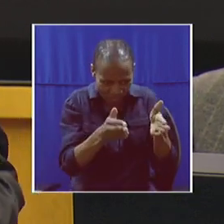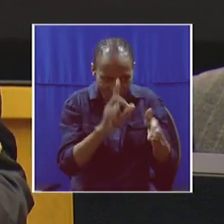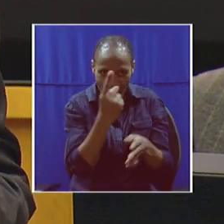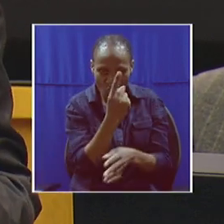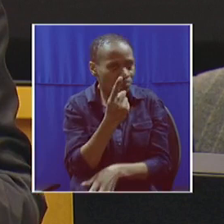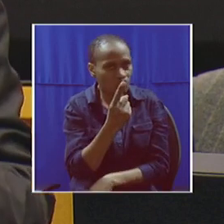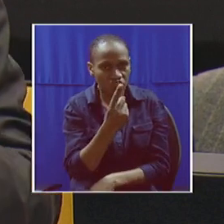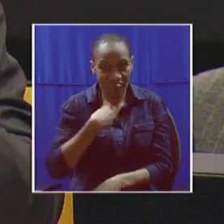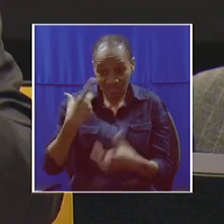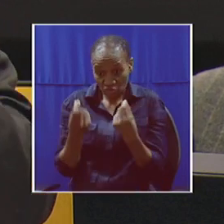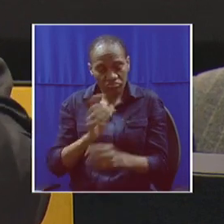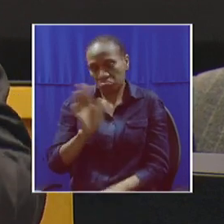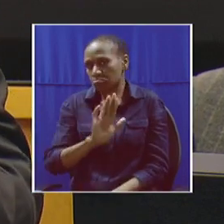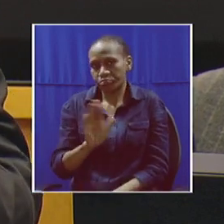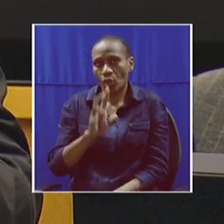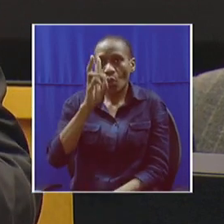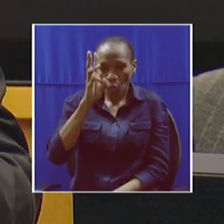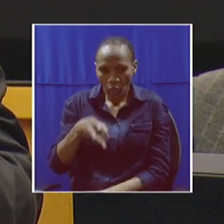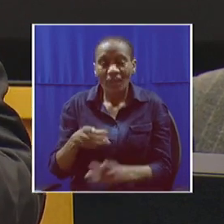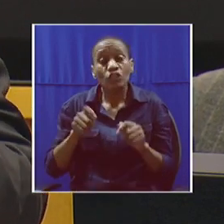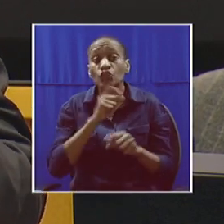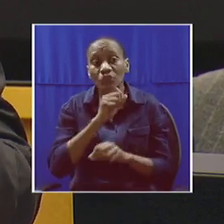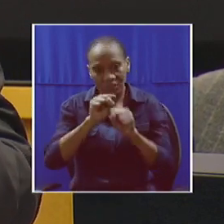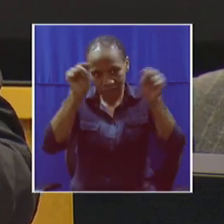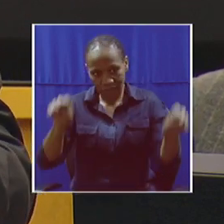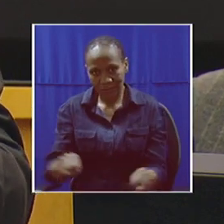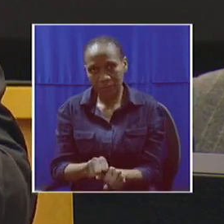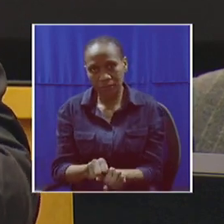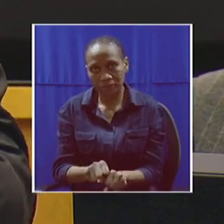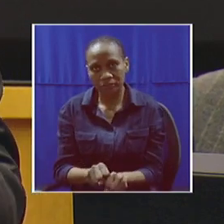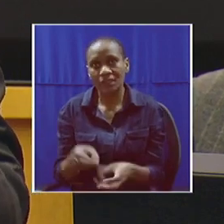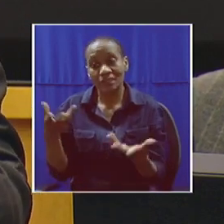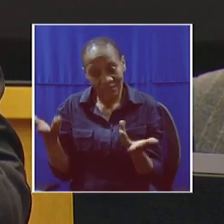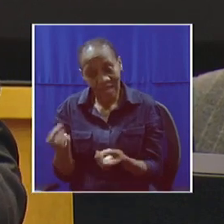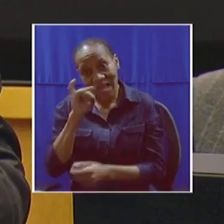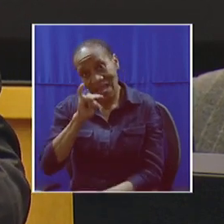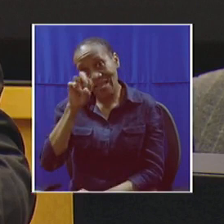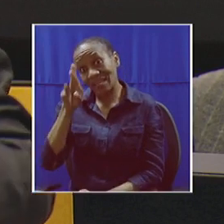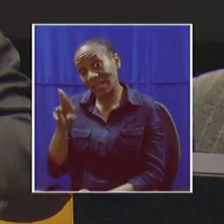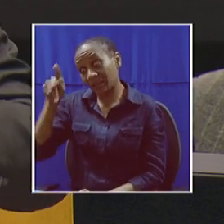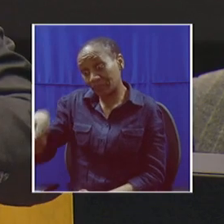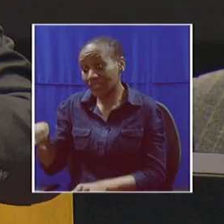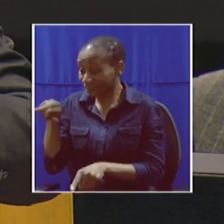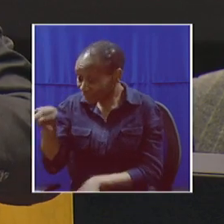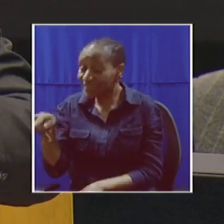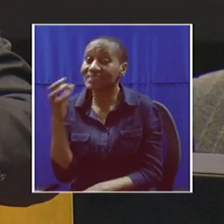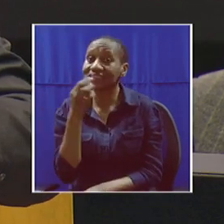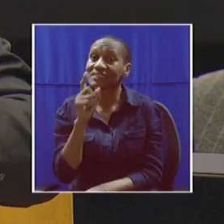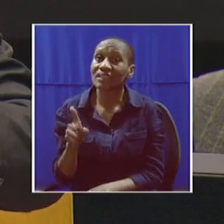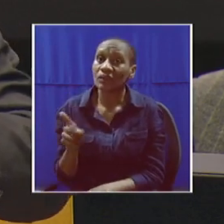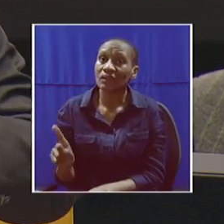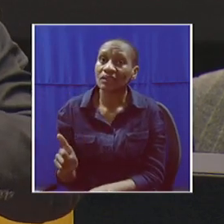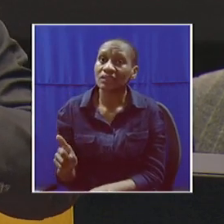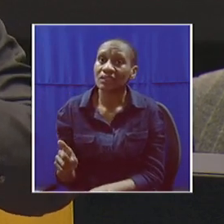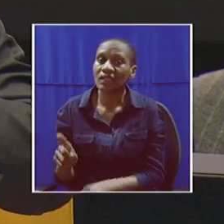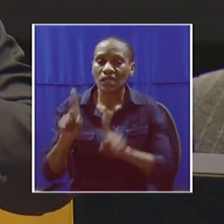we're not going to do that we're going to be systematic that's why the IRP which you must read make provision for